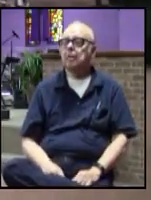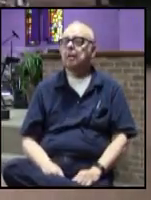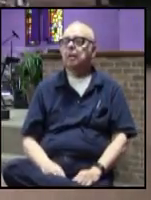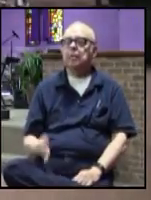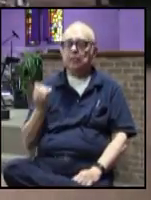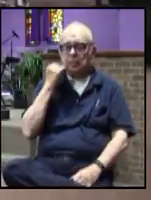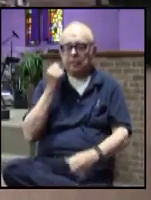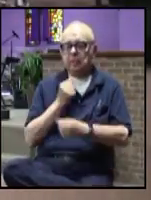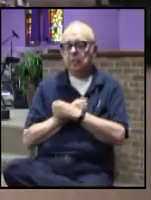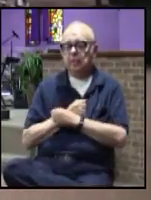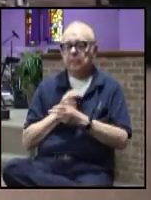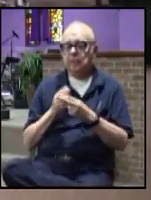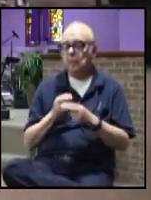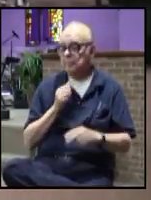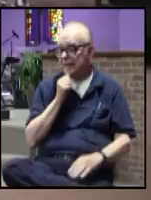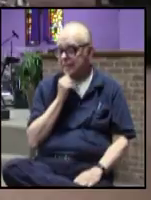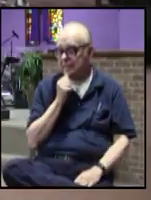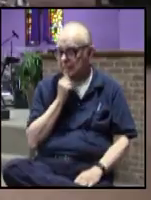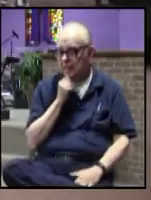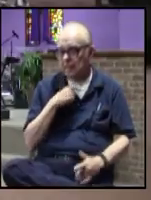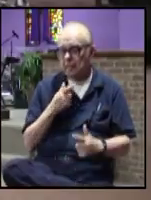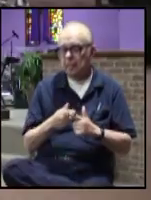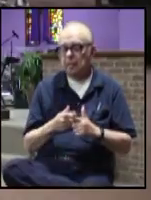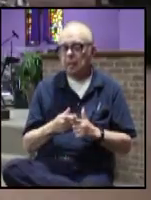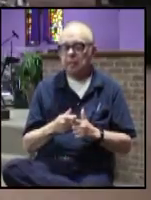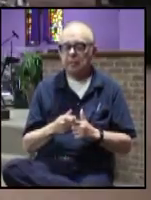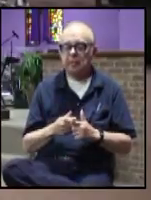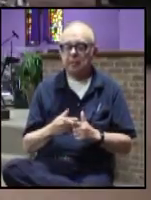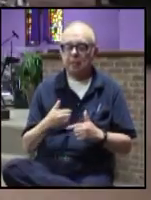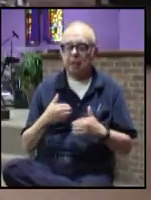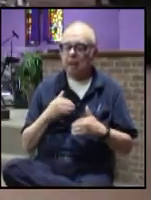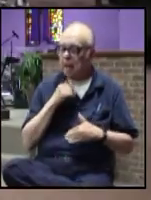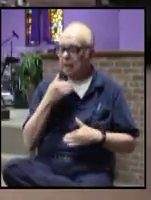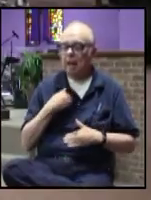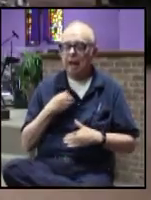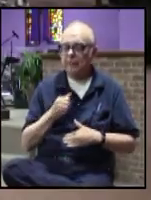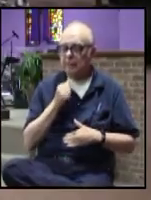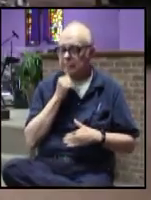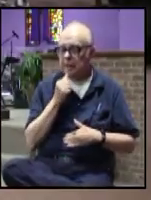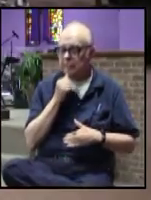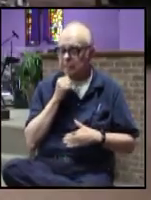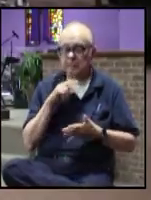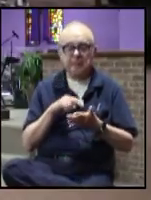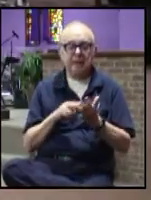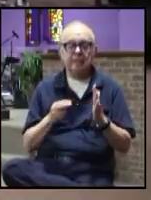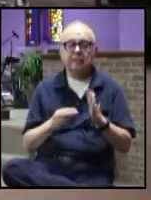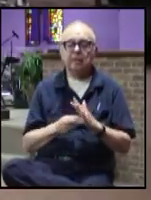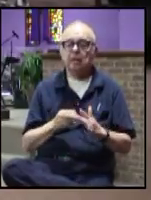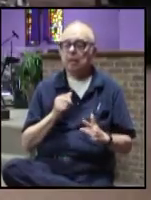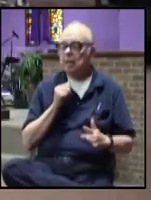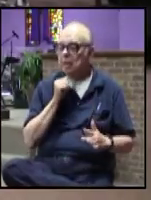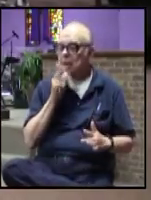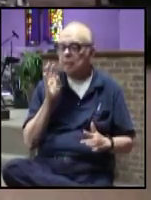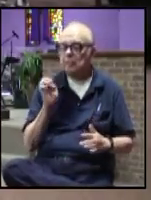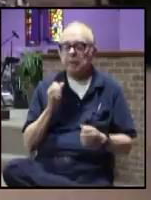If love is patient, then not being patient is not loving.